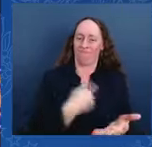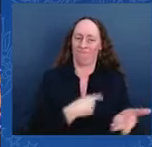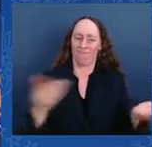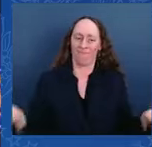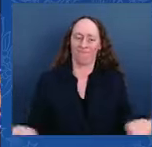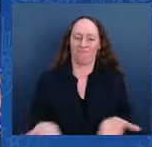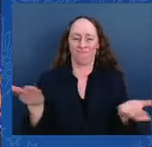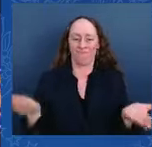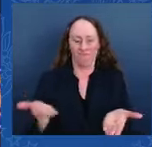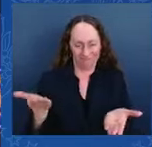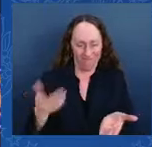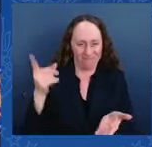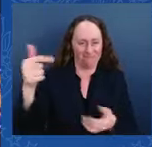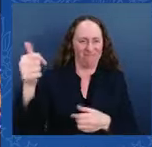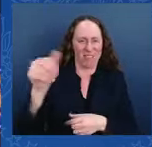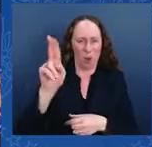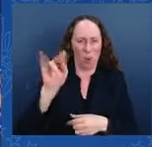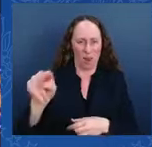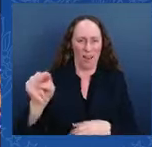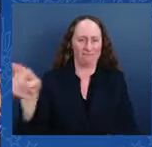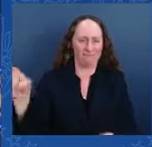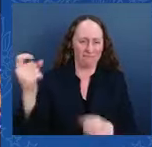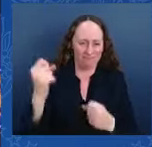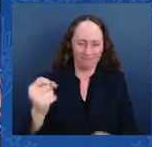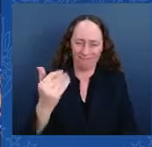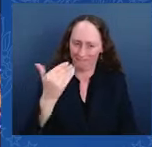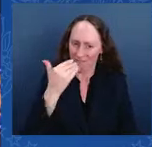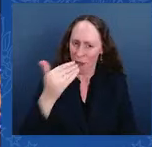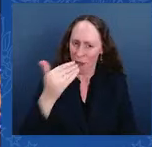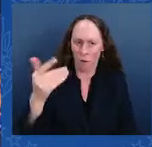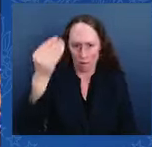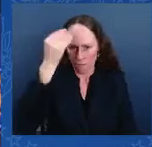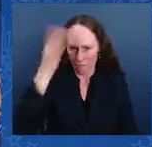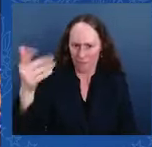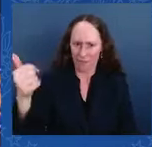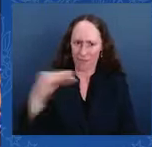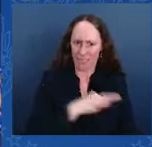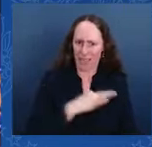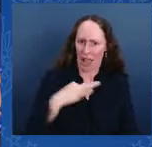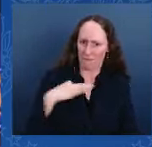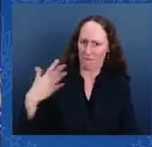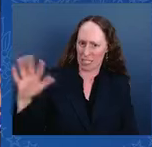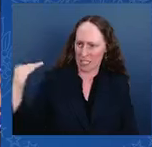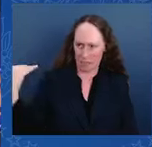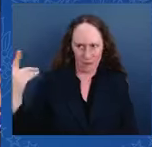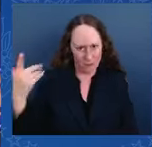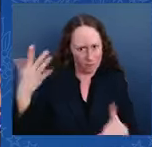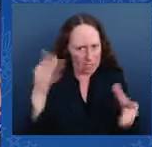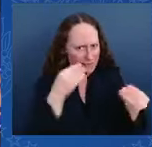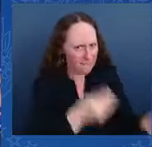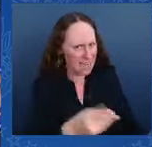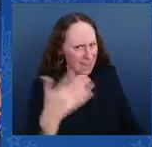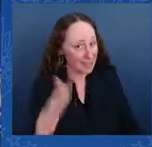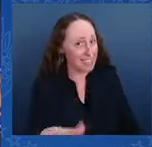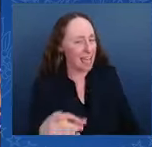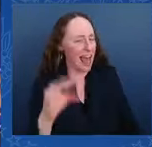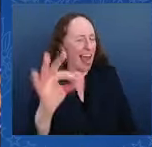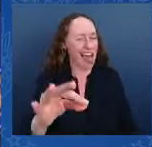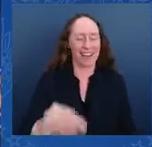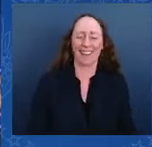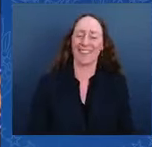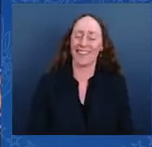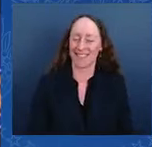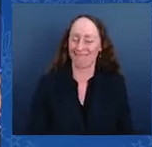Wayne, my staff says you even fed them. I don't know if I'm going to worry about going home. And Wendell Young, UFCW, 1776.